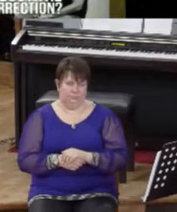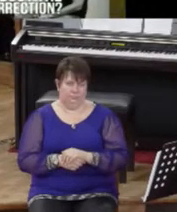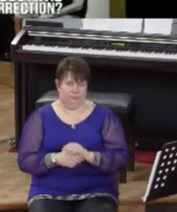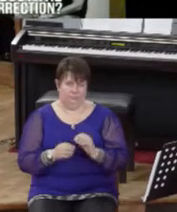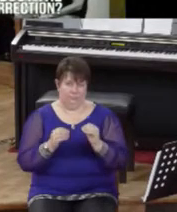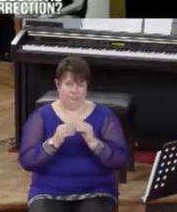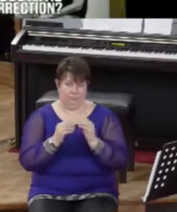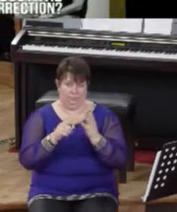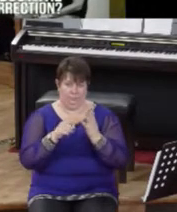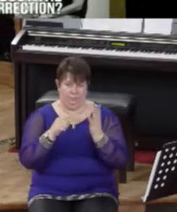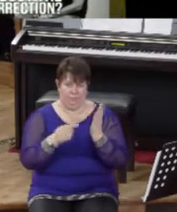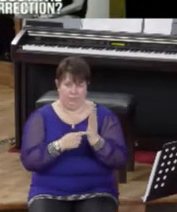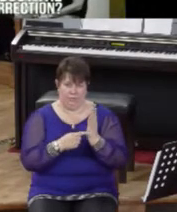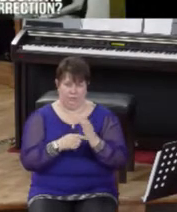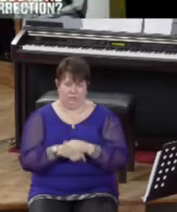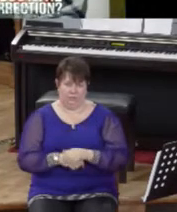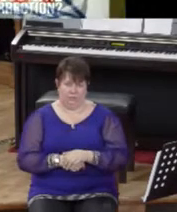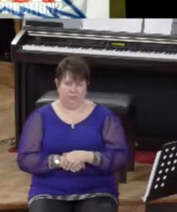But,